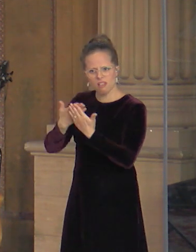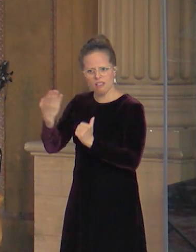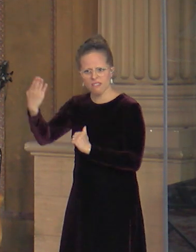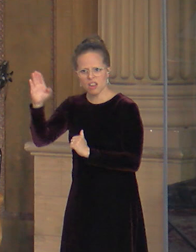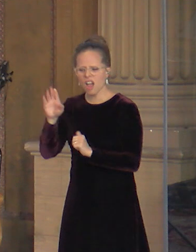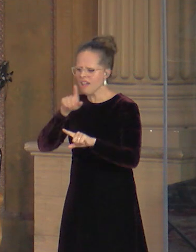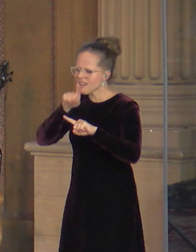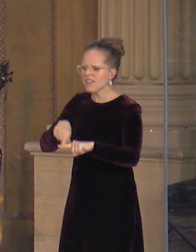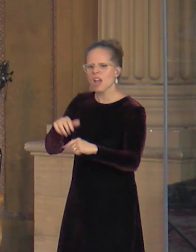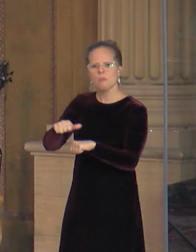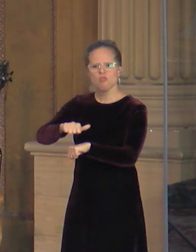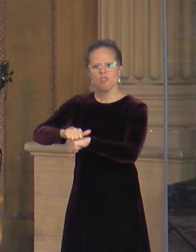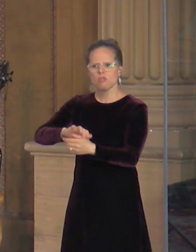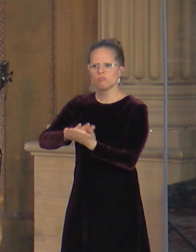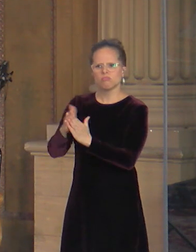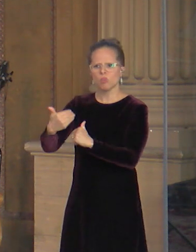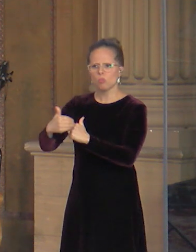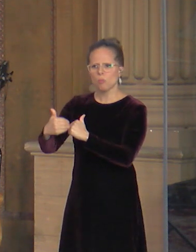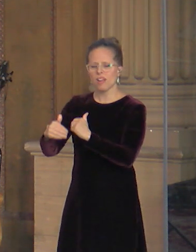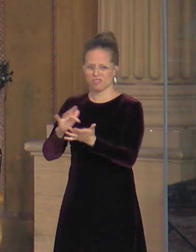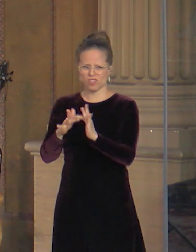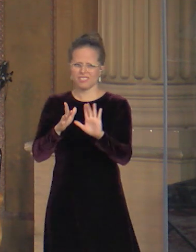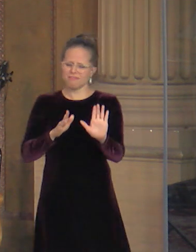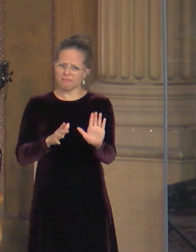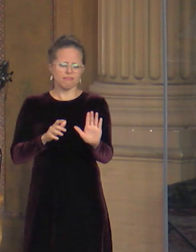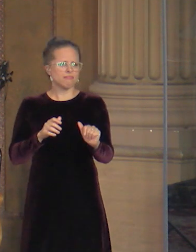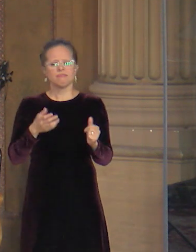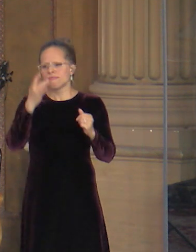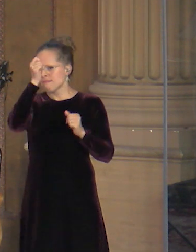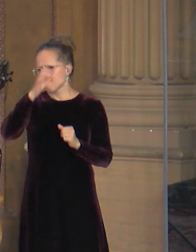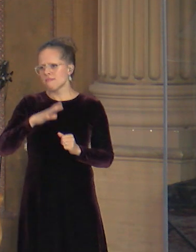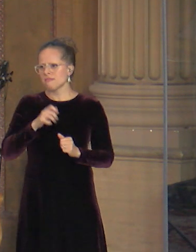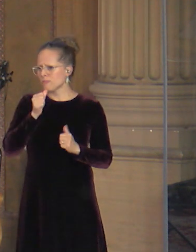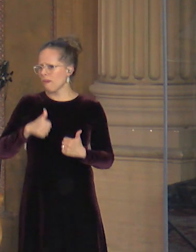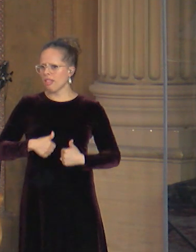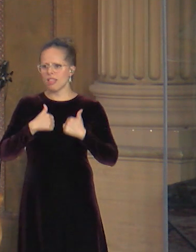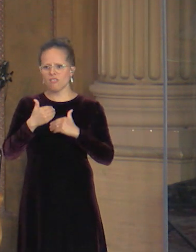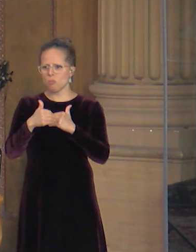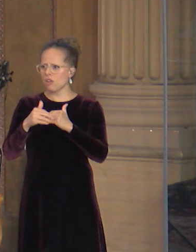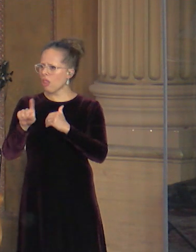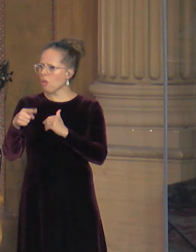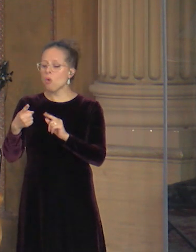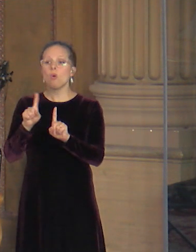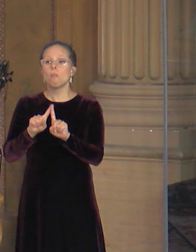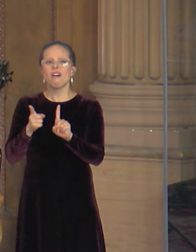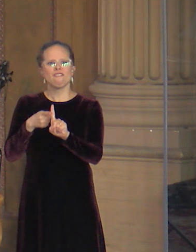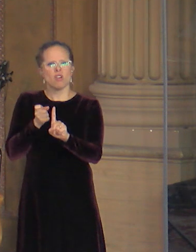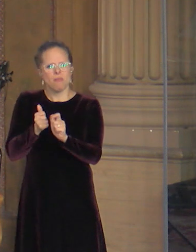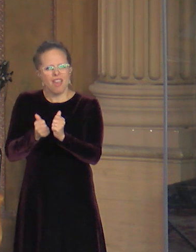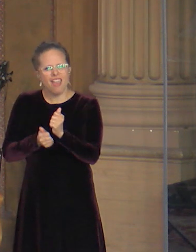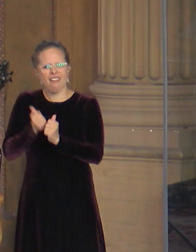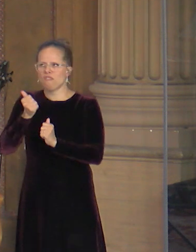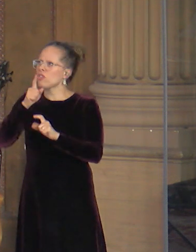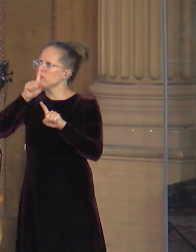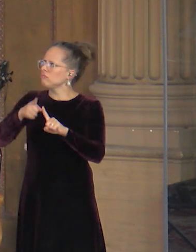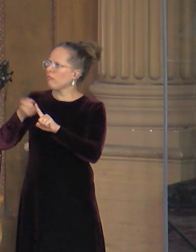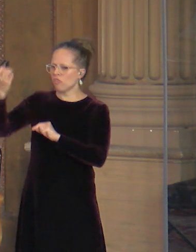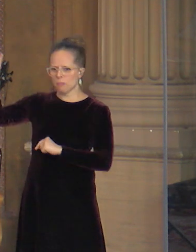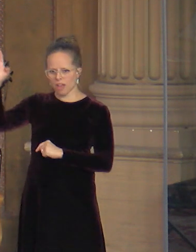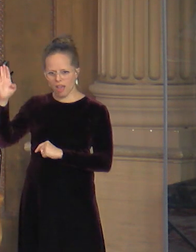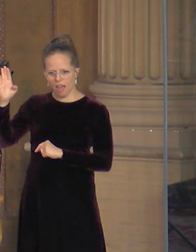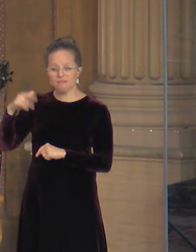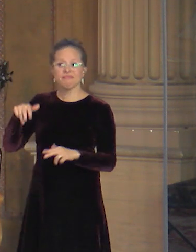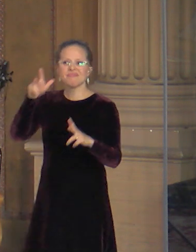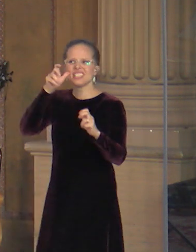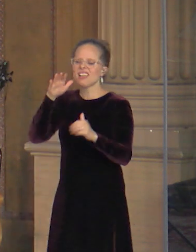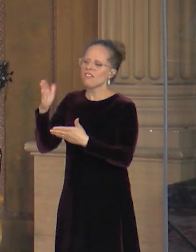answered it is written man shall not live by bread alone but by every word that comes from the mouth of God then the devil took him to the